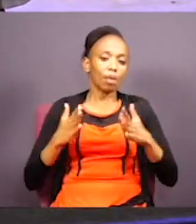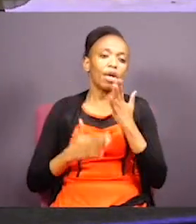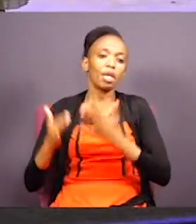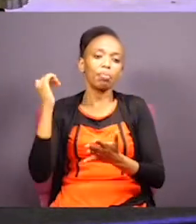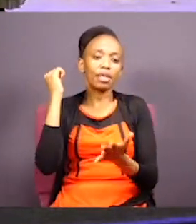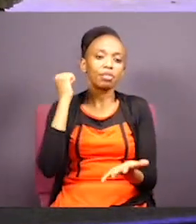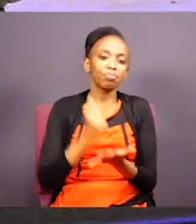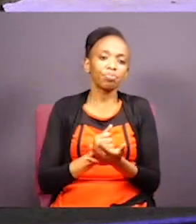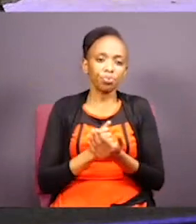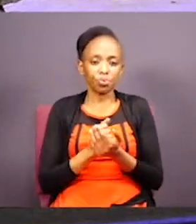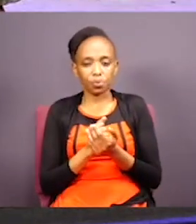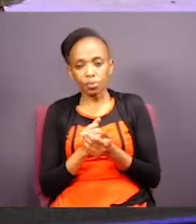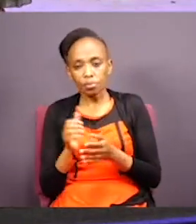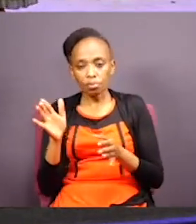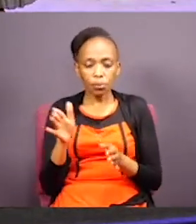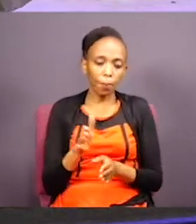Amen.